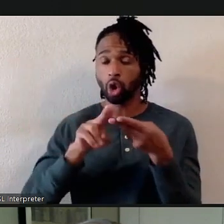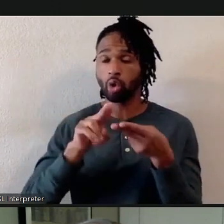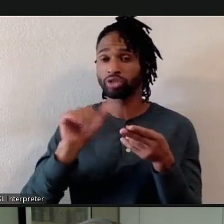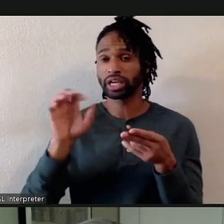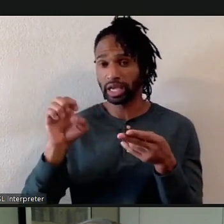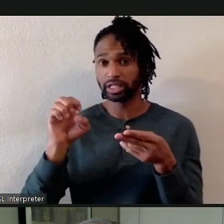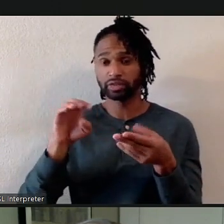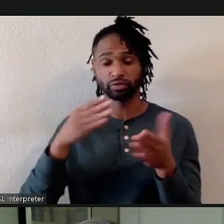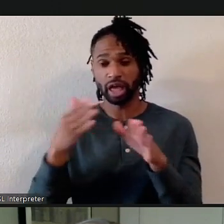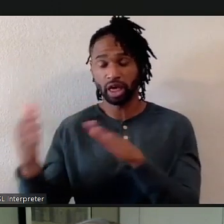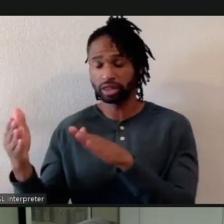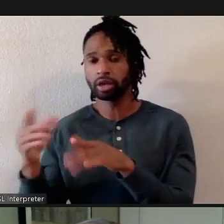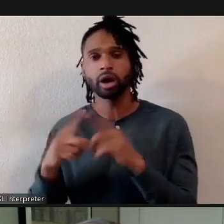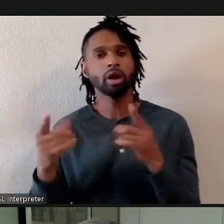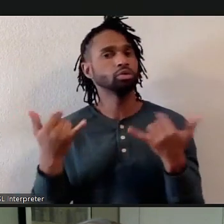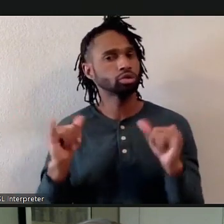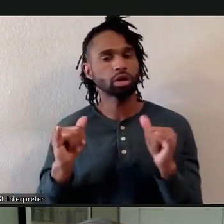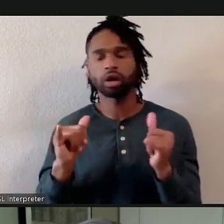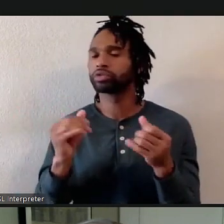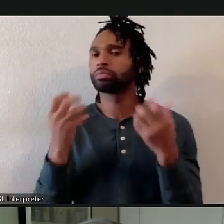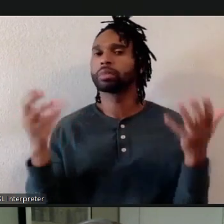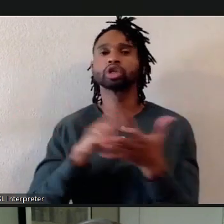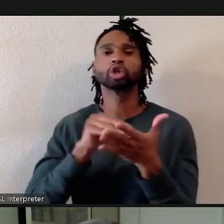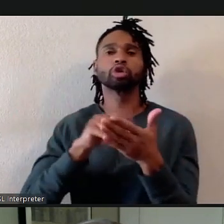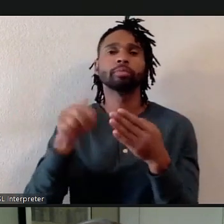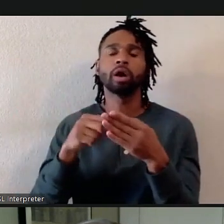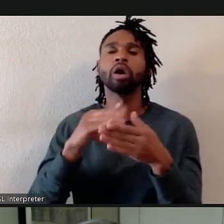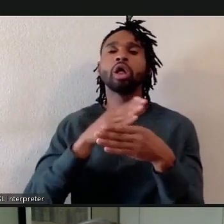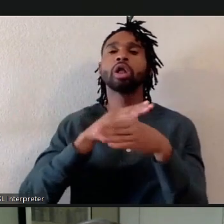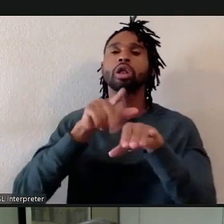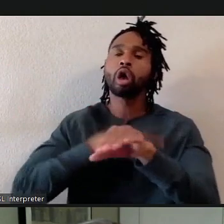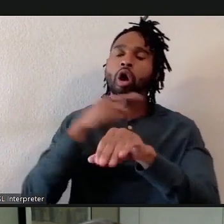but I think we have a lot to learn about long-term consequences.